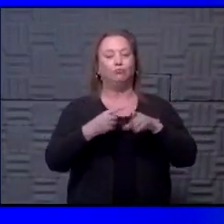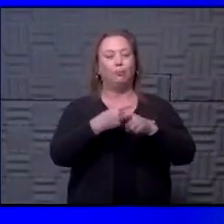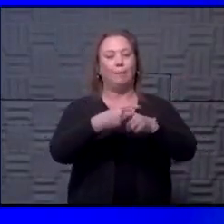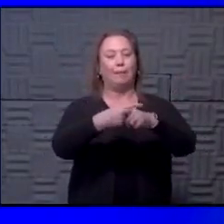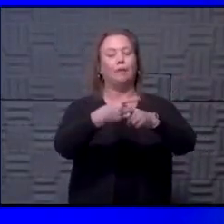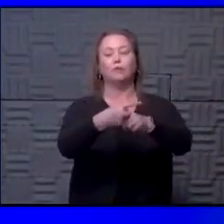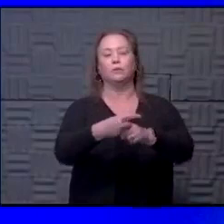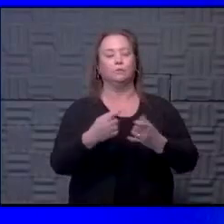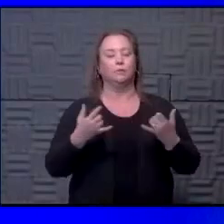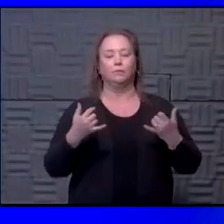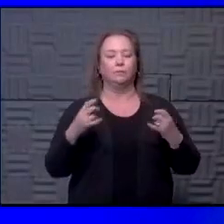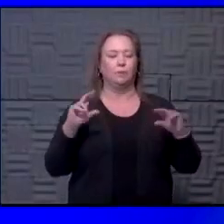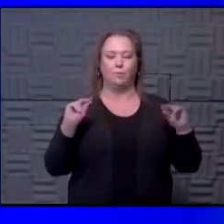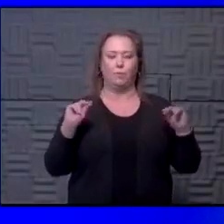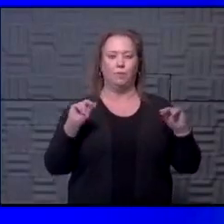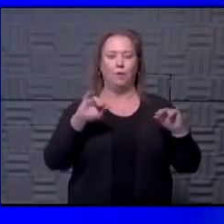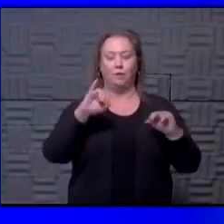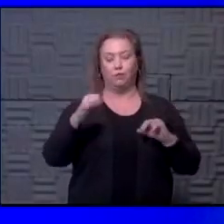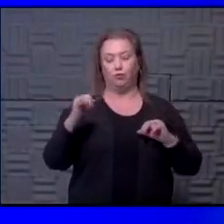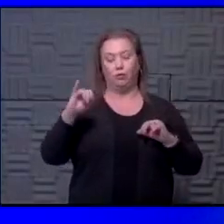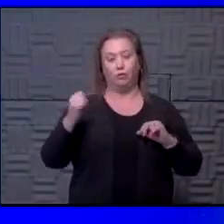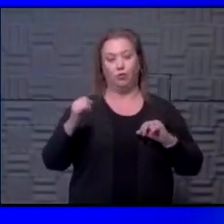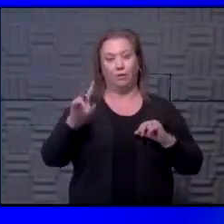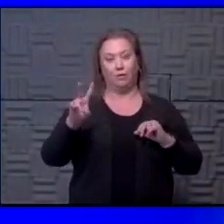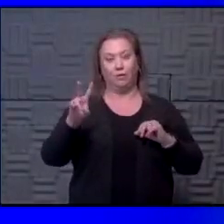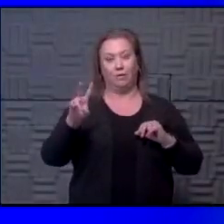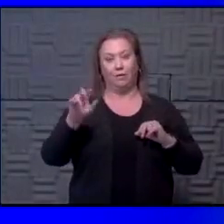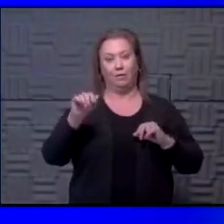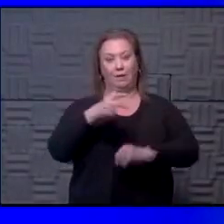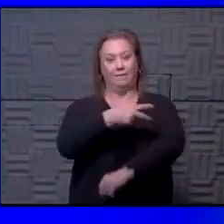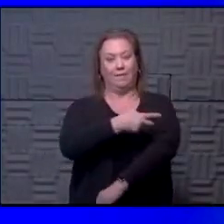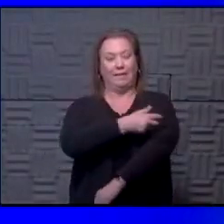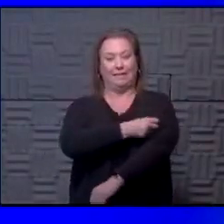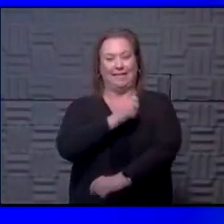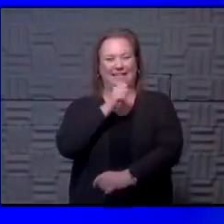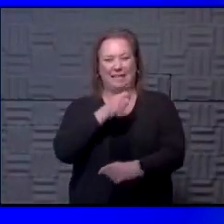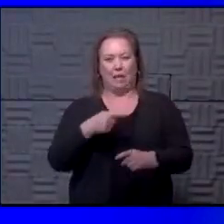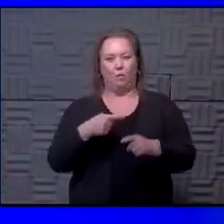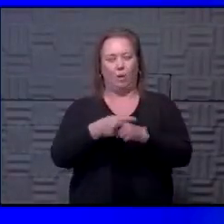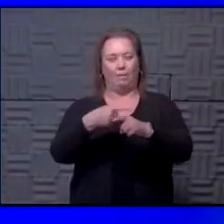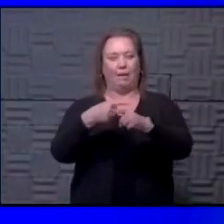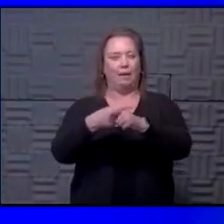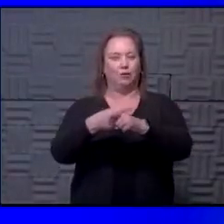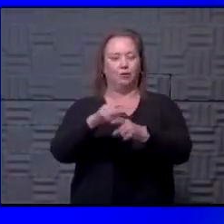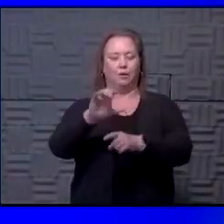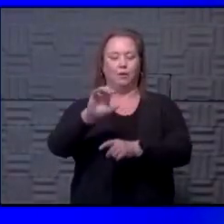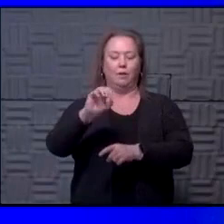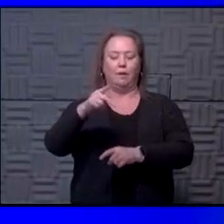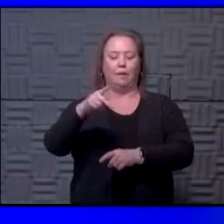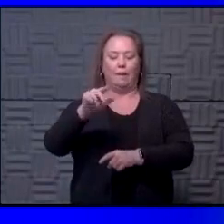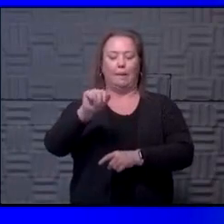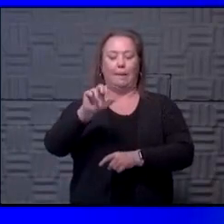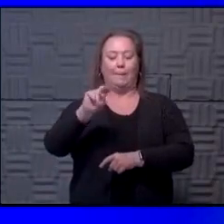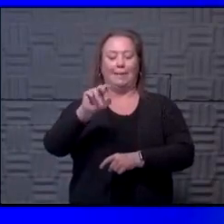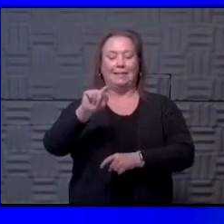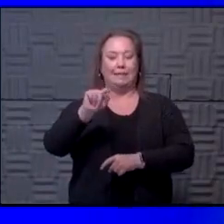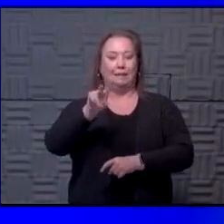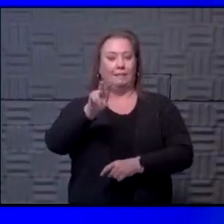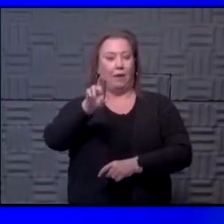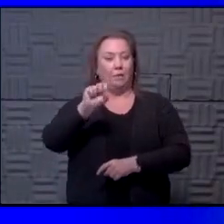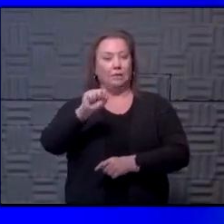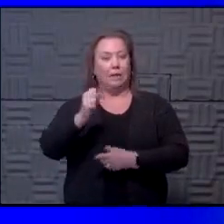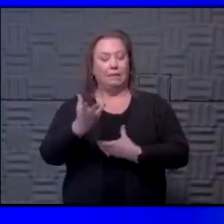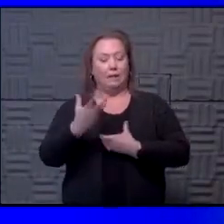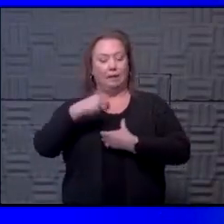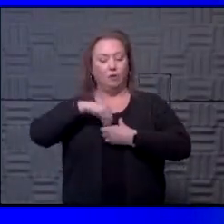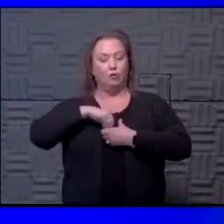right now, no, the J&J vaccine is not a replication competent virus. Basically, viruses get into your